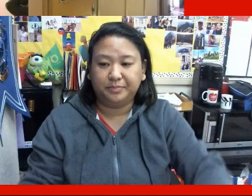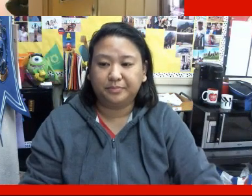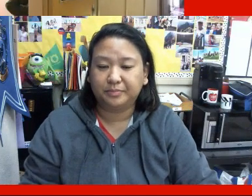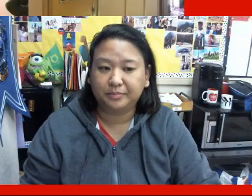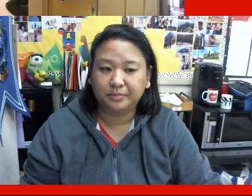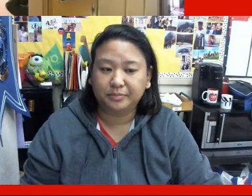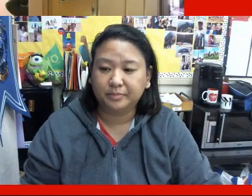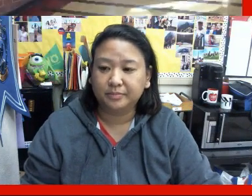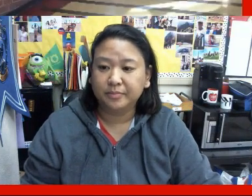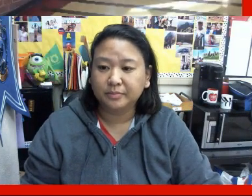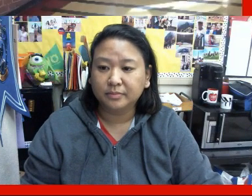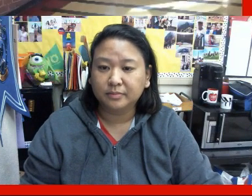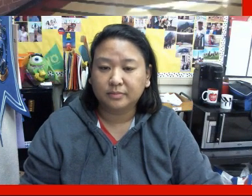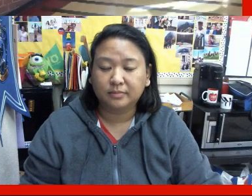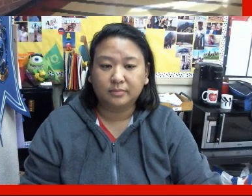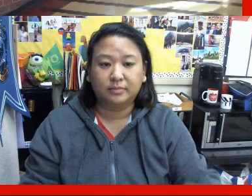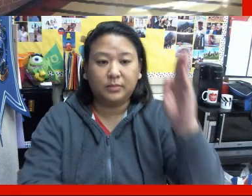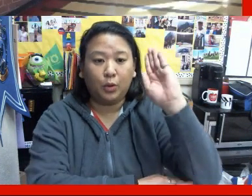office.